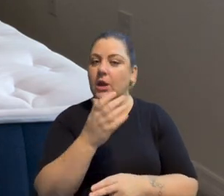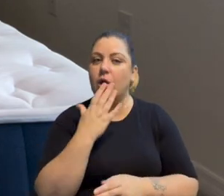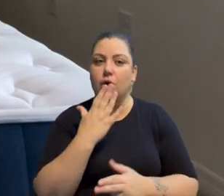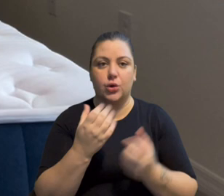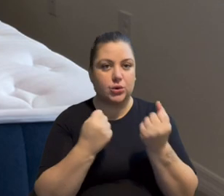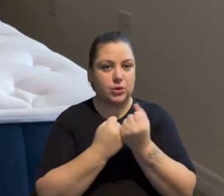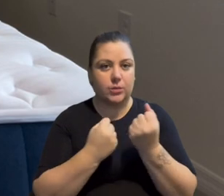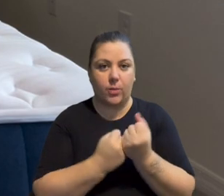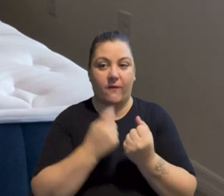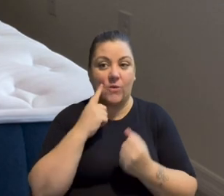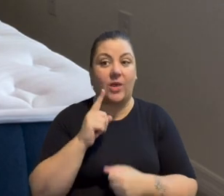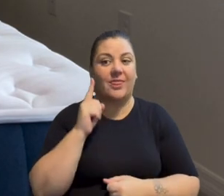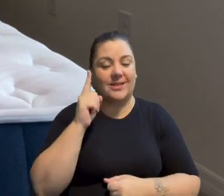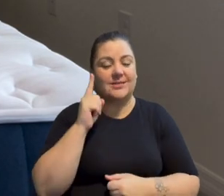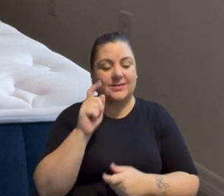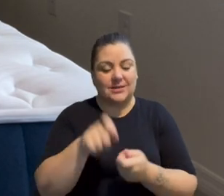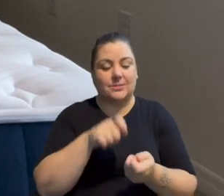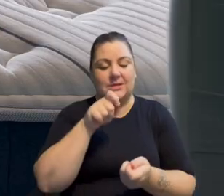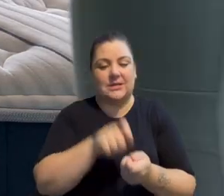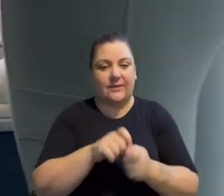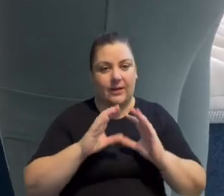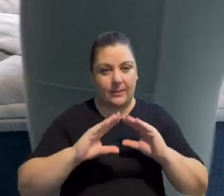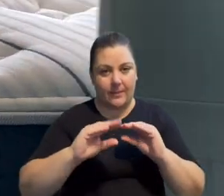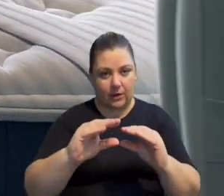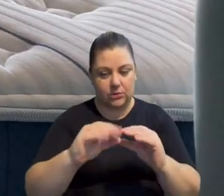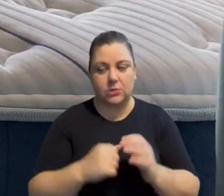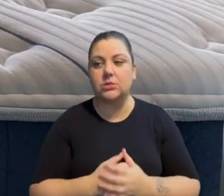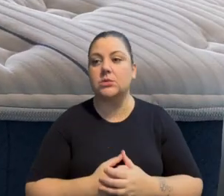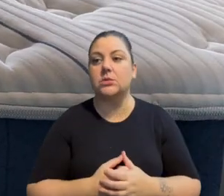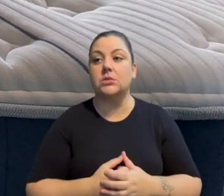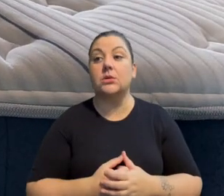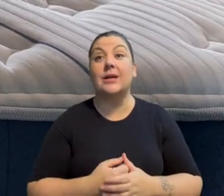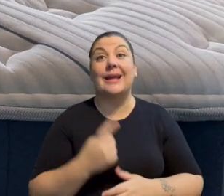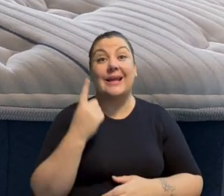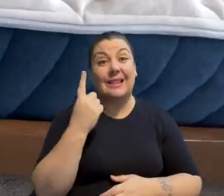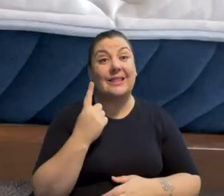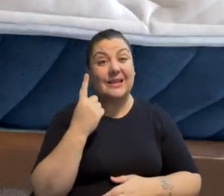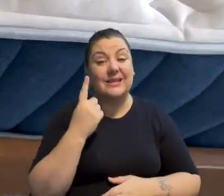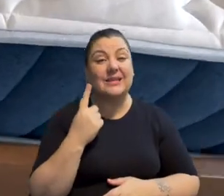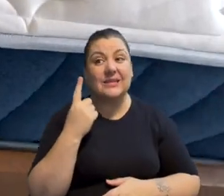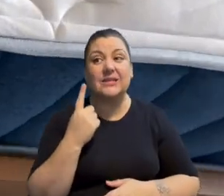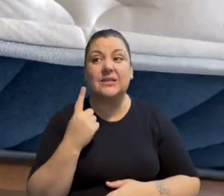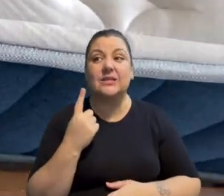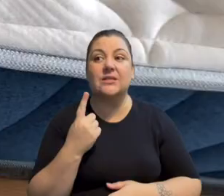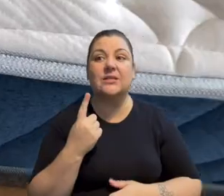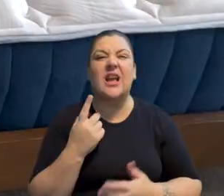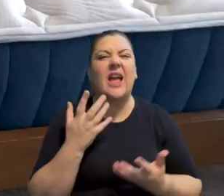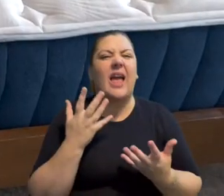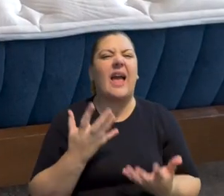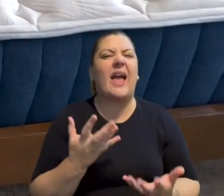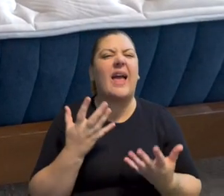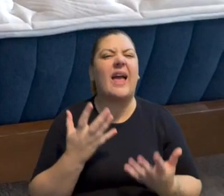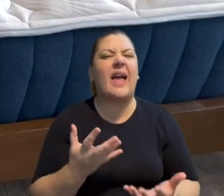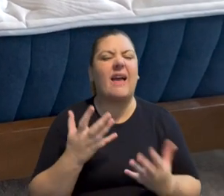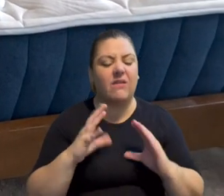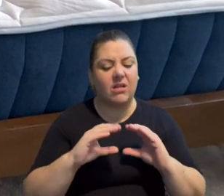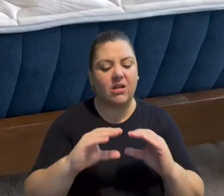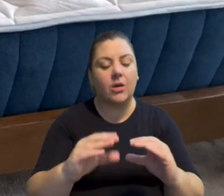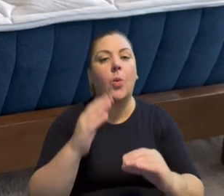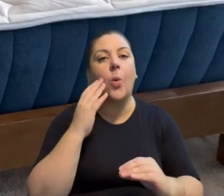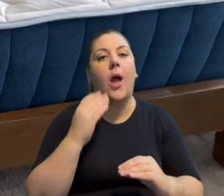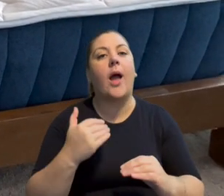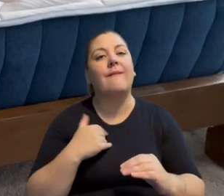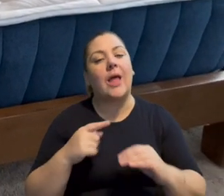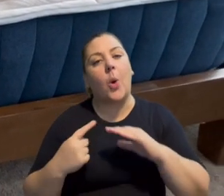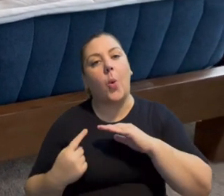a Bear Elite Hybrid. This mattress in particular is a tiny bit more heavy than others because of the